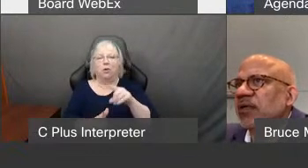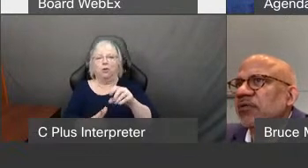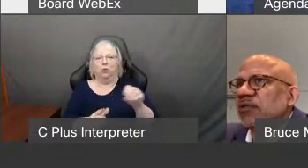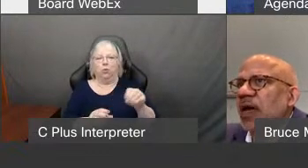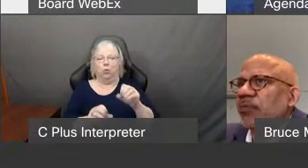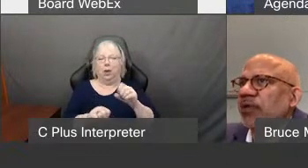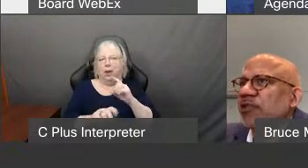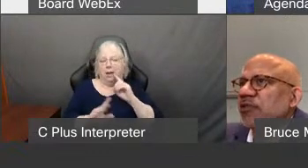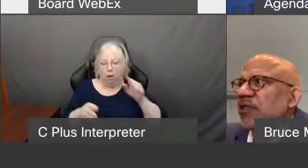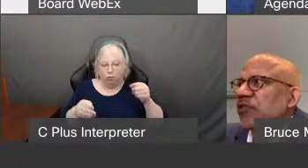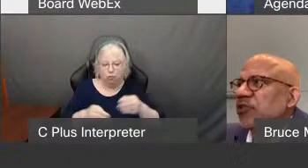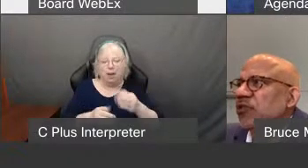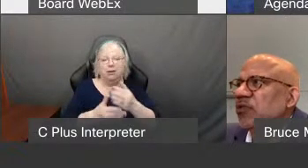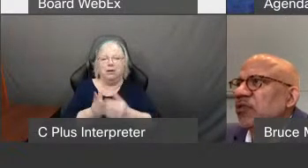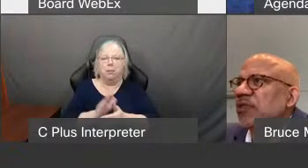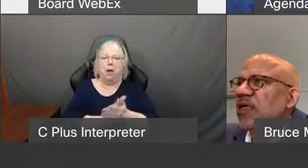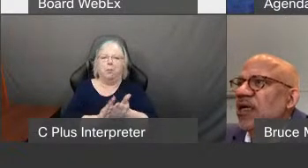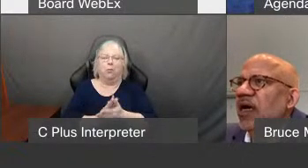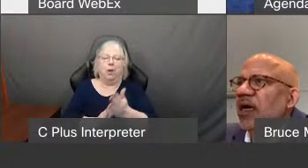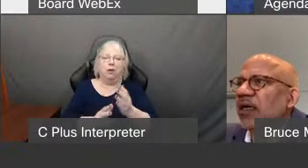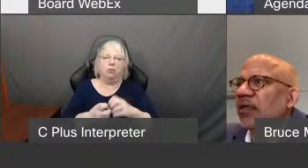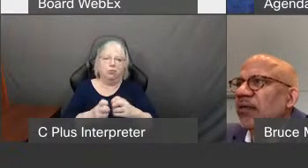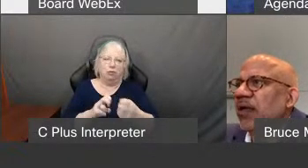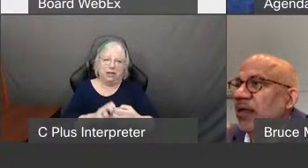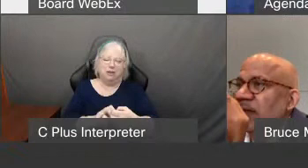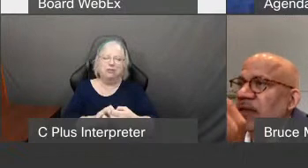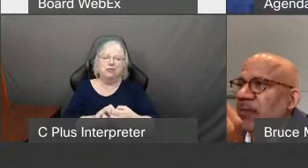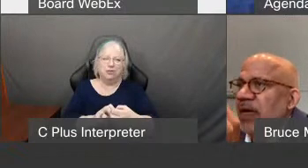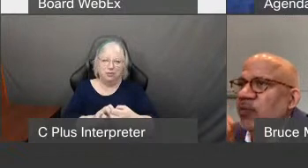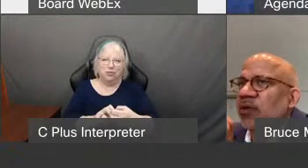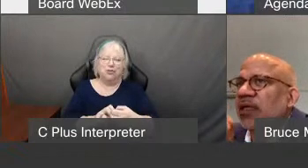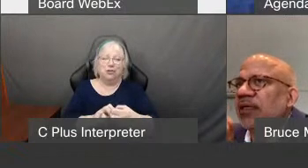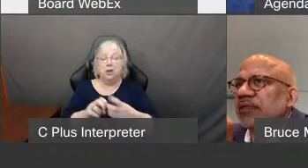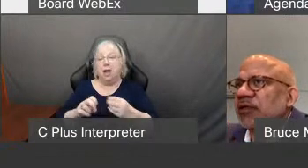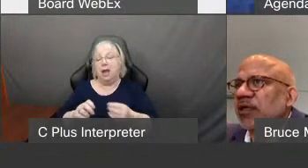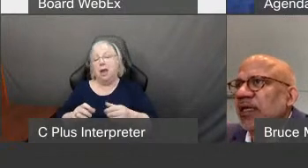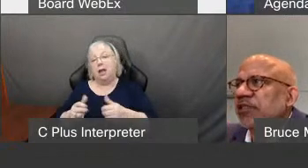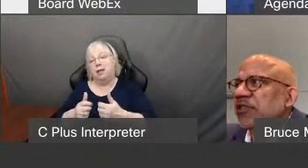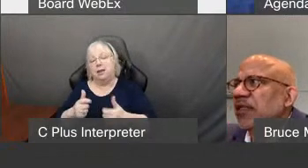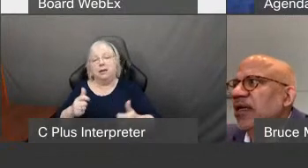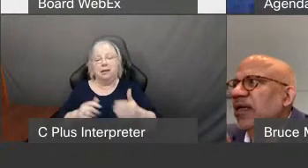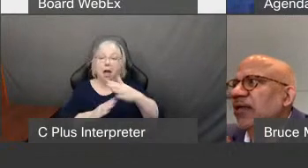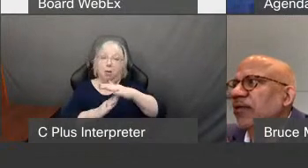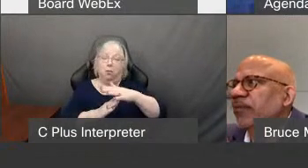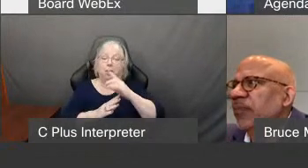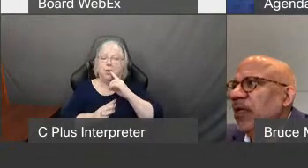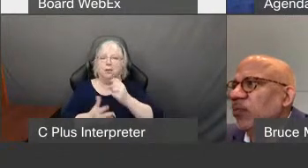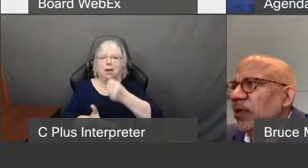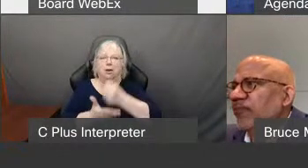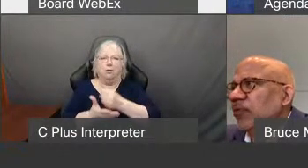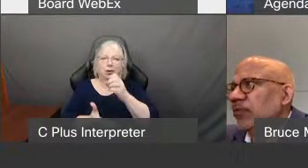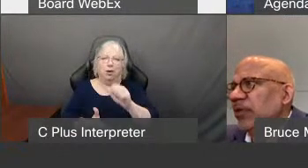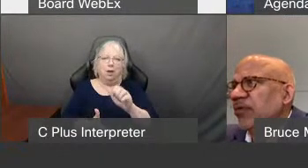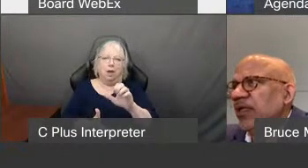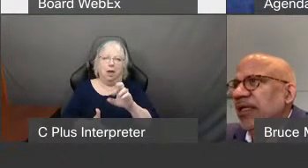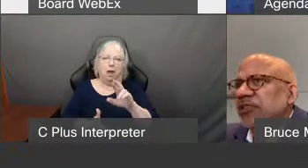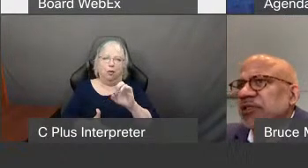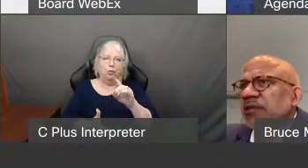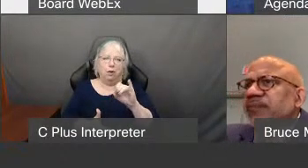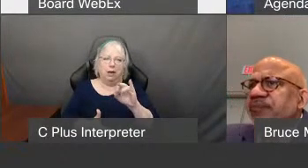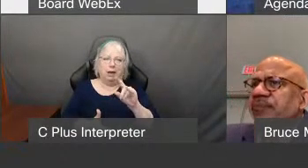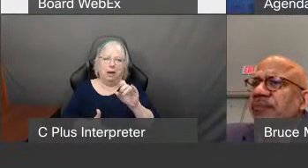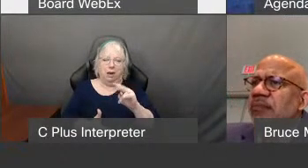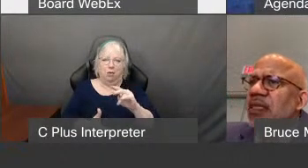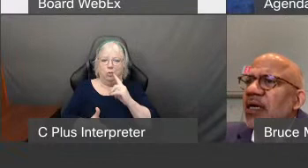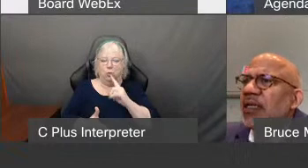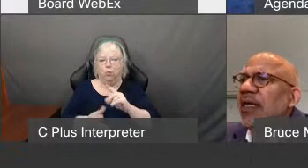address some of those operational issues. And the main one is accreditation. We're up for